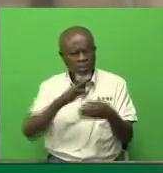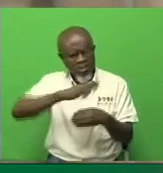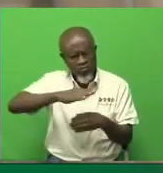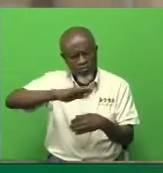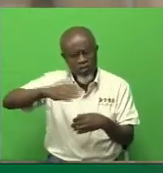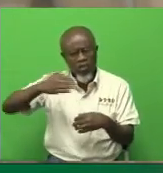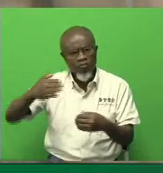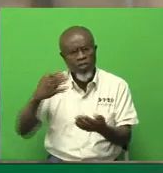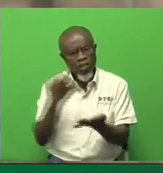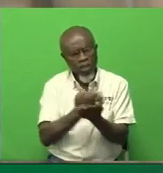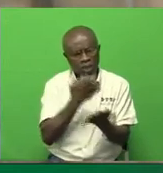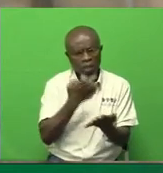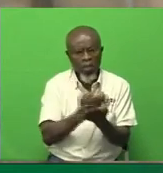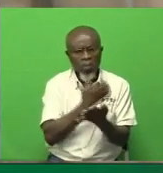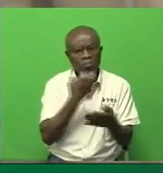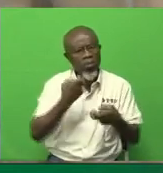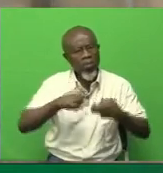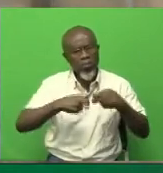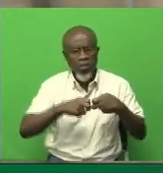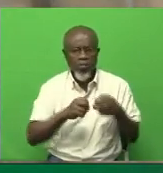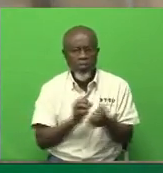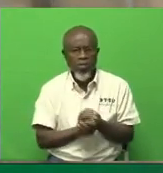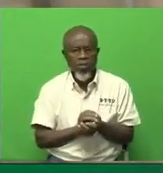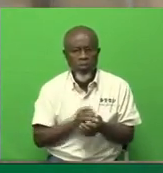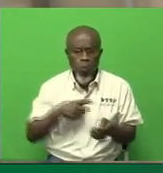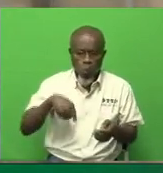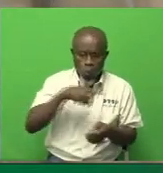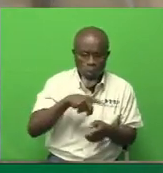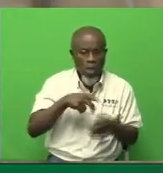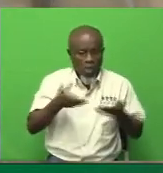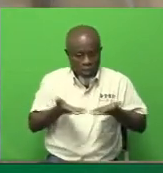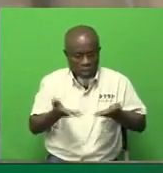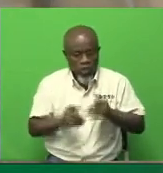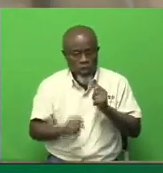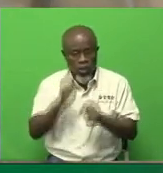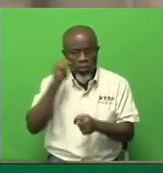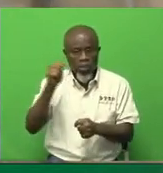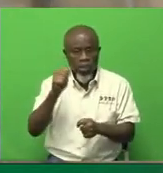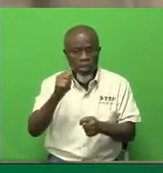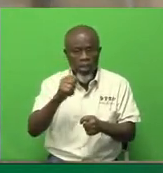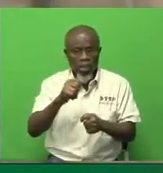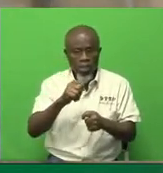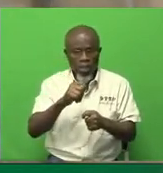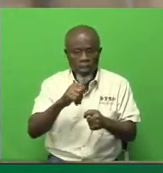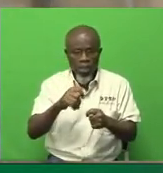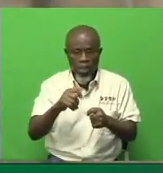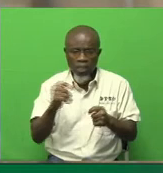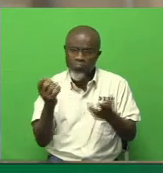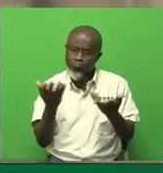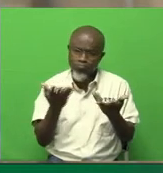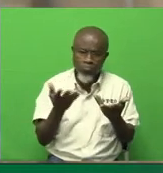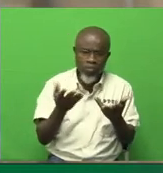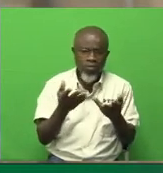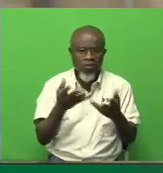the fact that we as a country had to battle a global pandemic